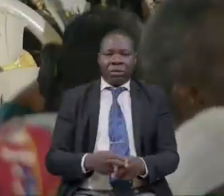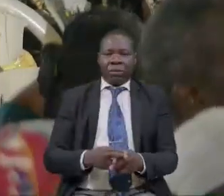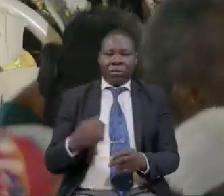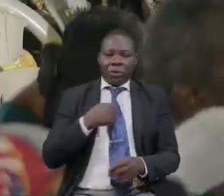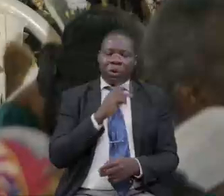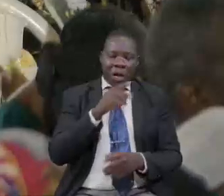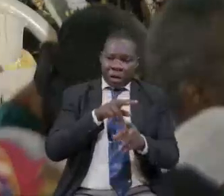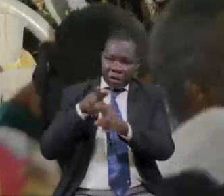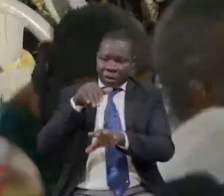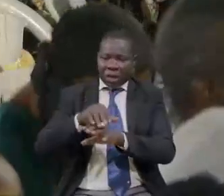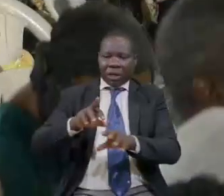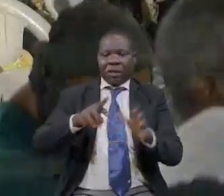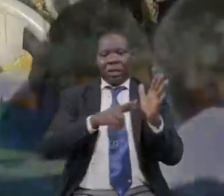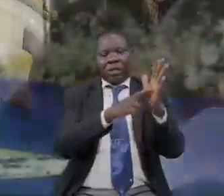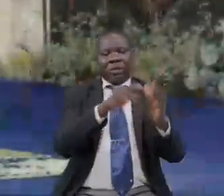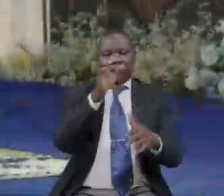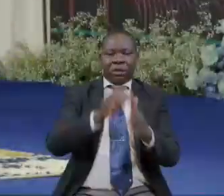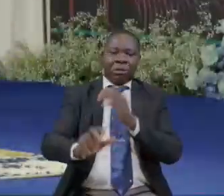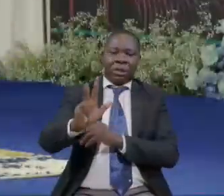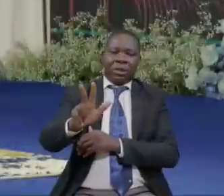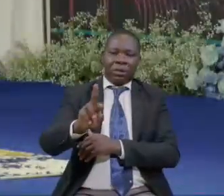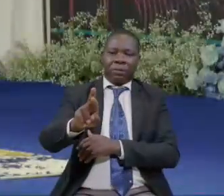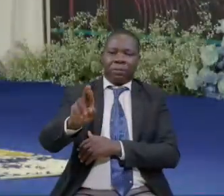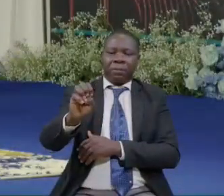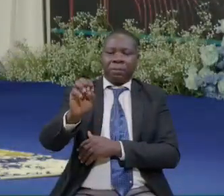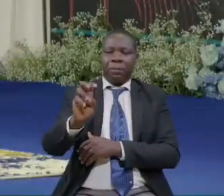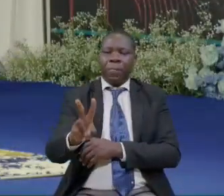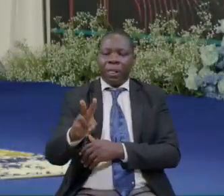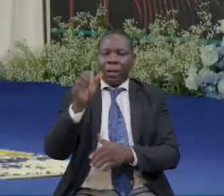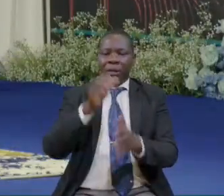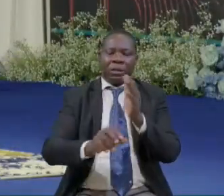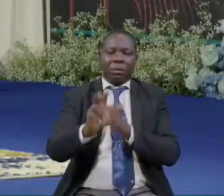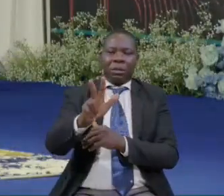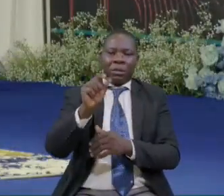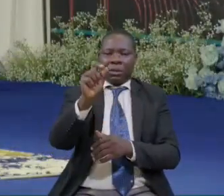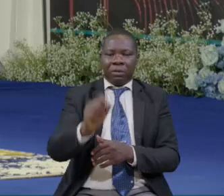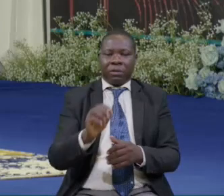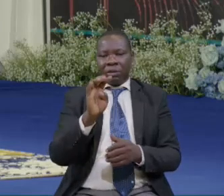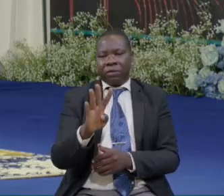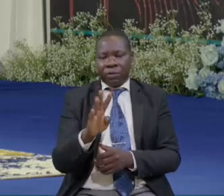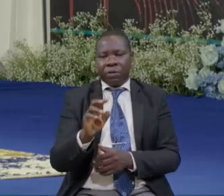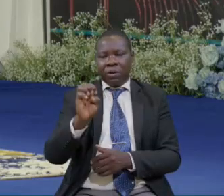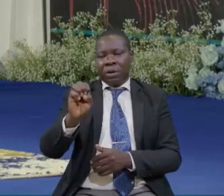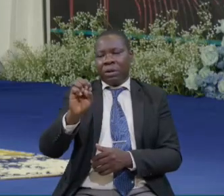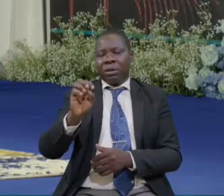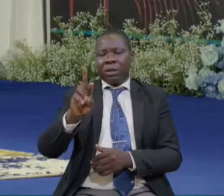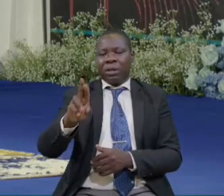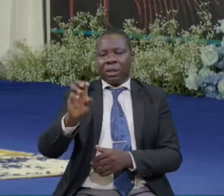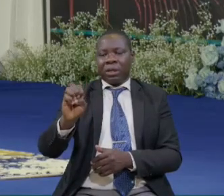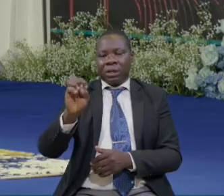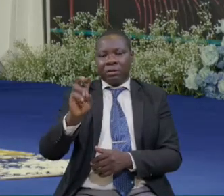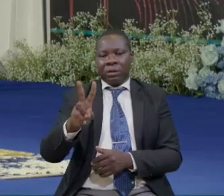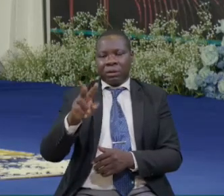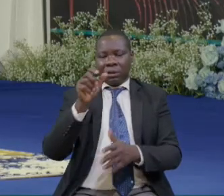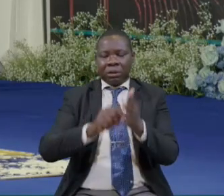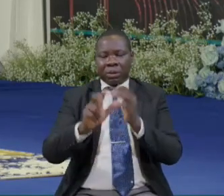chapter 3, and we're reading from verse 4. Revelation chapter 3 from verse 4, it says, thou hast